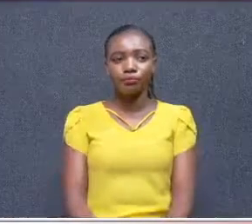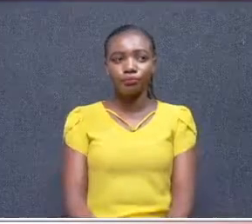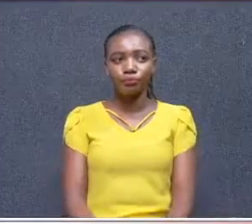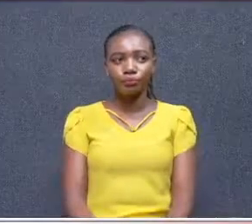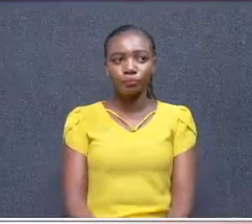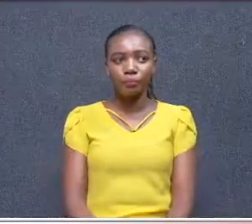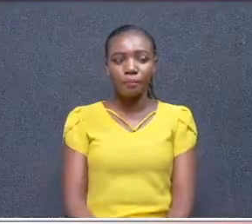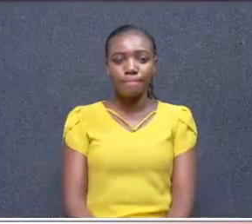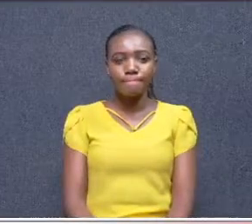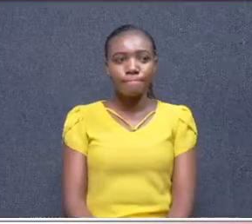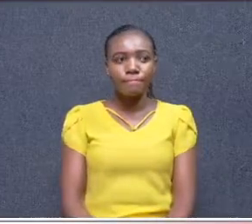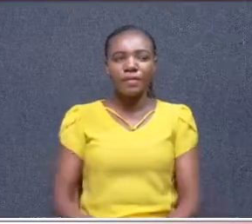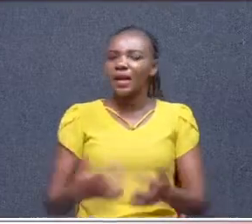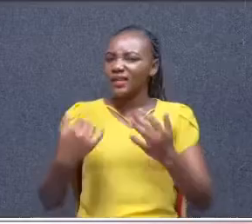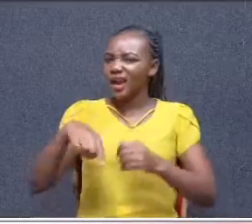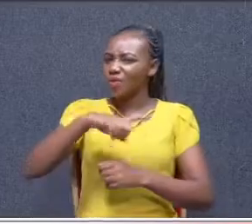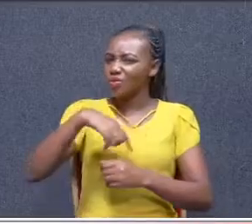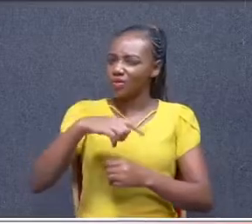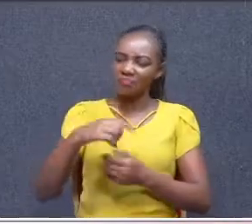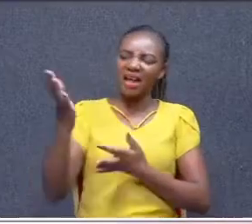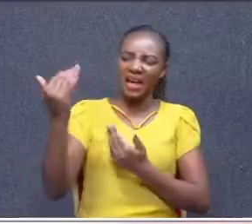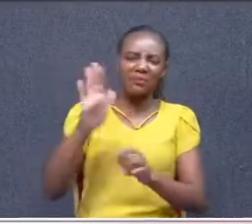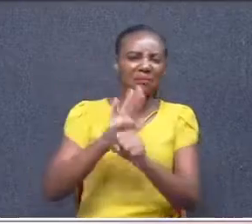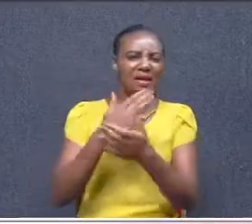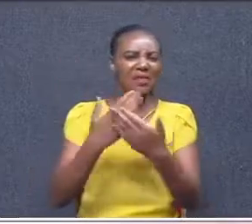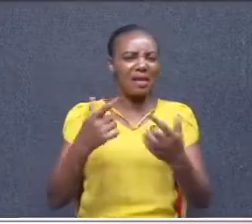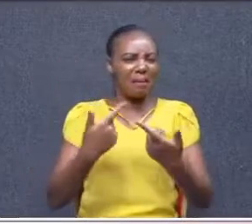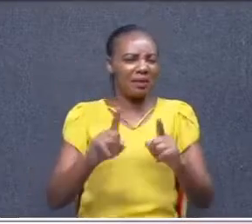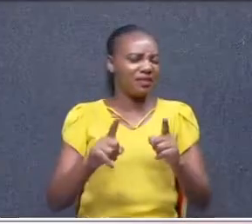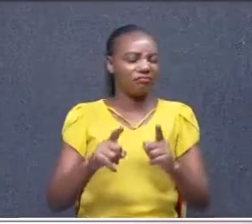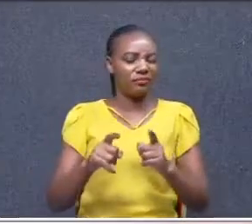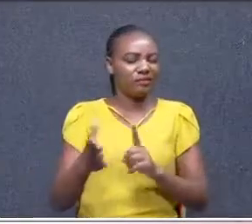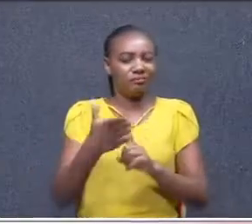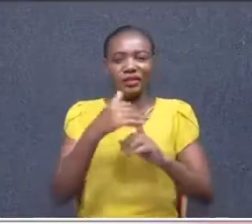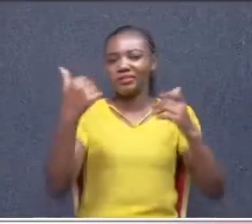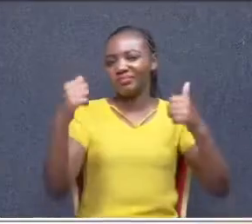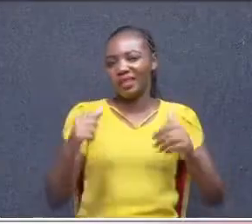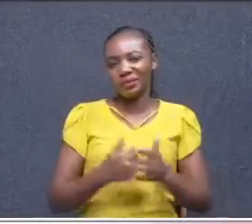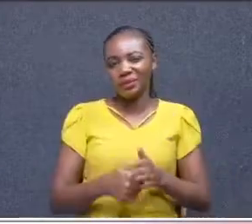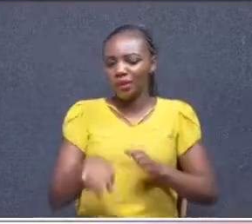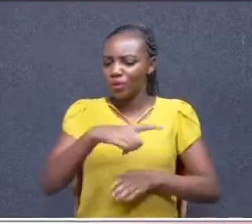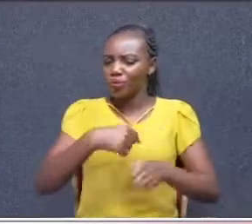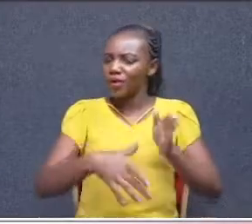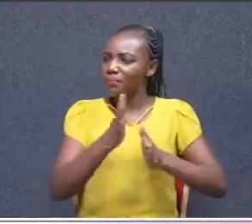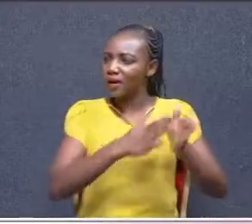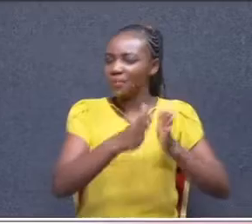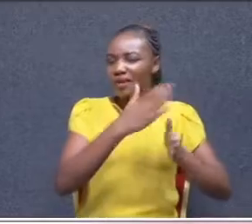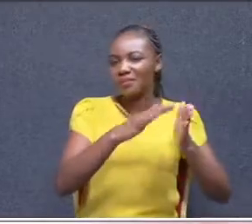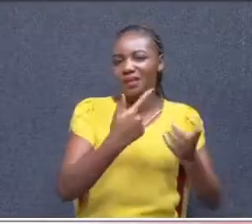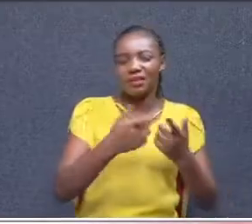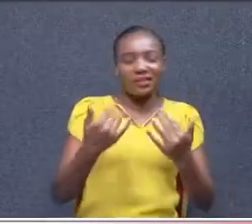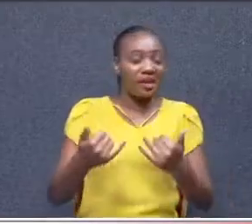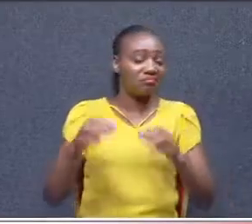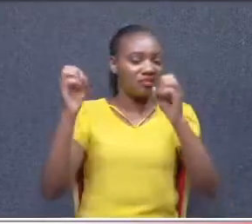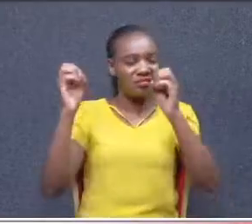First leg haikuenda vile tulitarajia. Tuliprepare vizuri, lakini ndio hivyo. Saa zingine mpira udunda, haikuwa siku yetu.